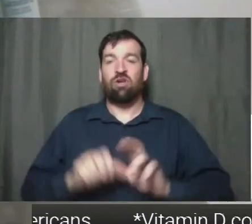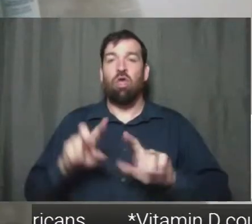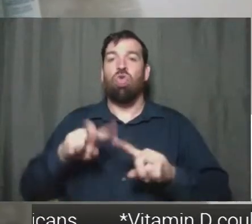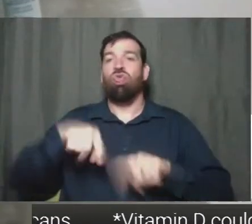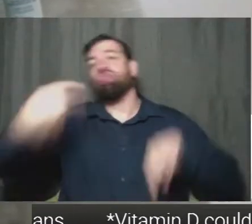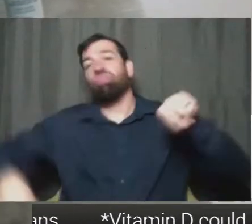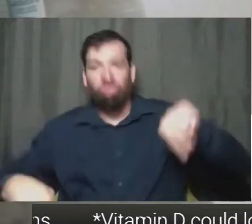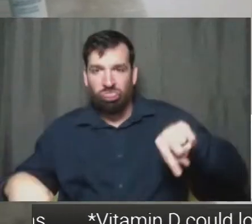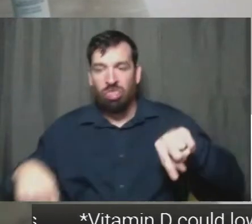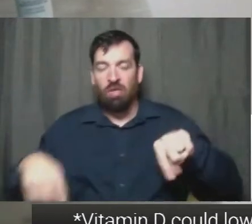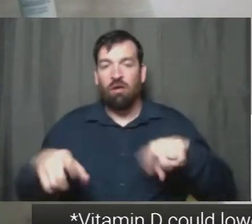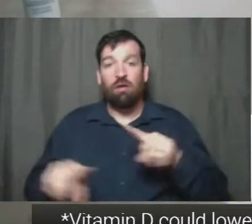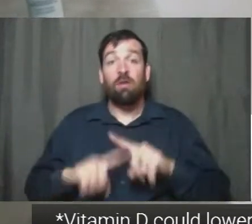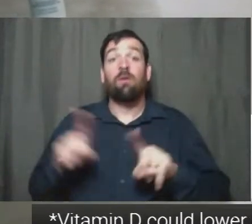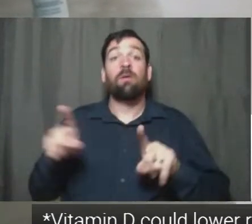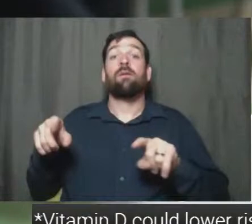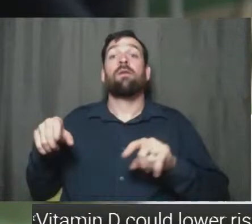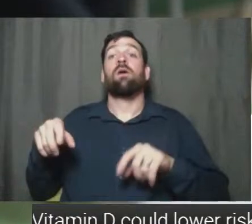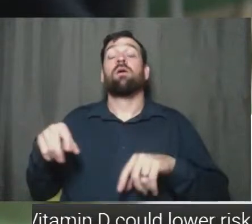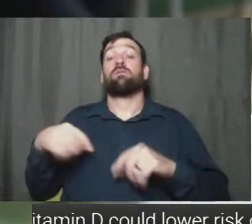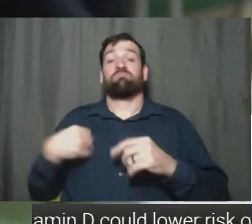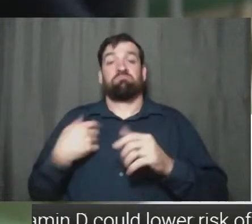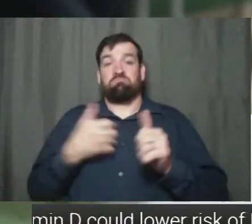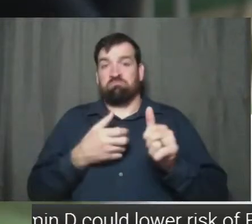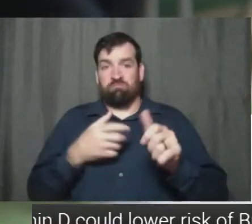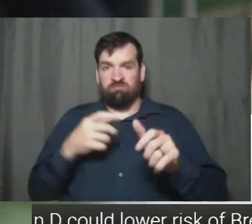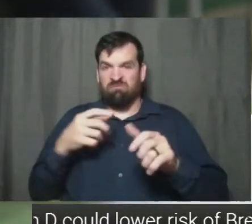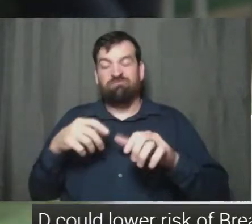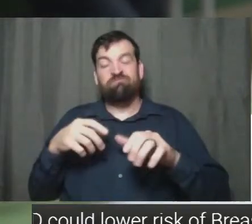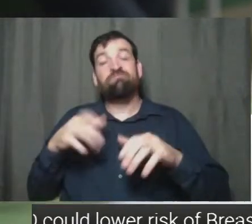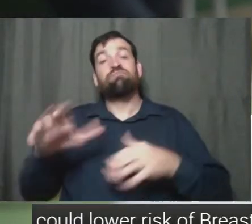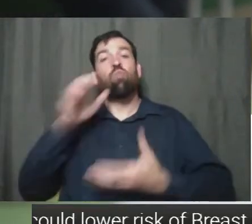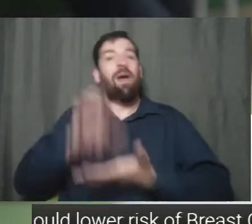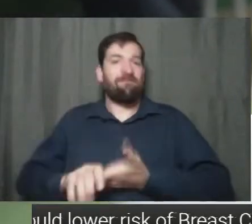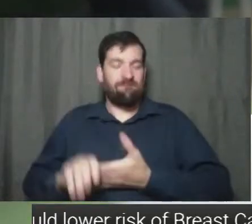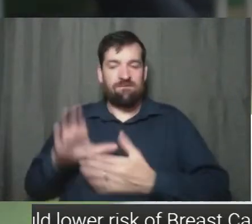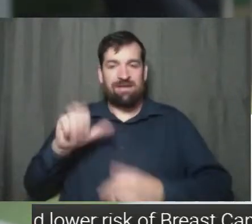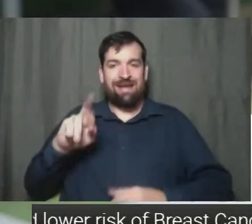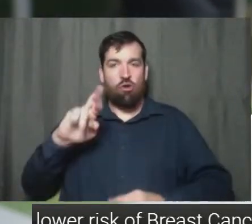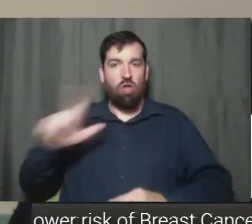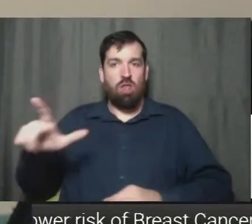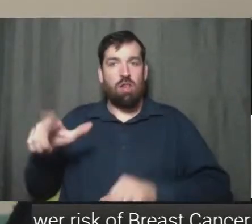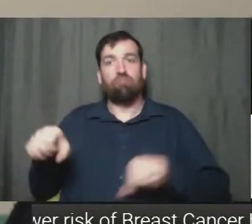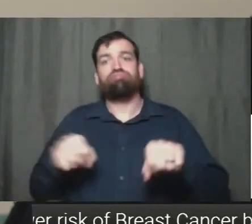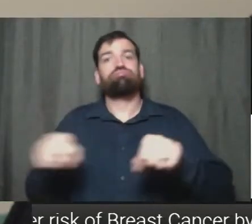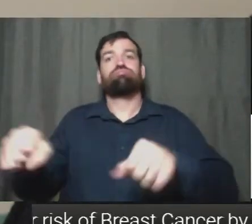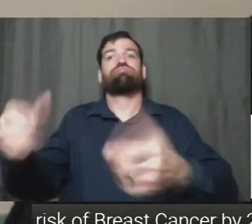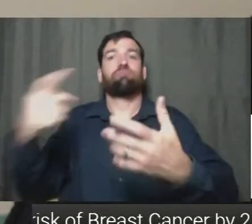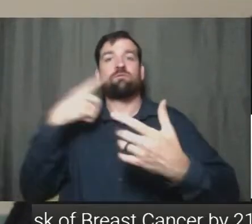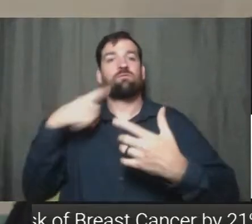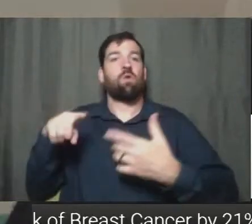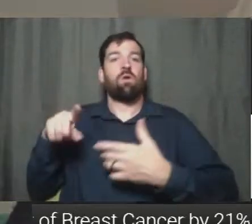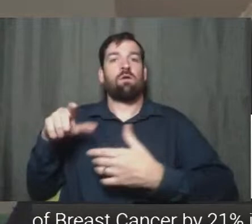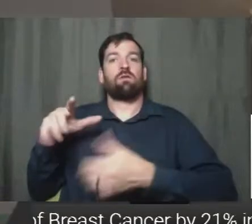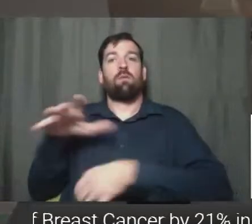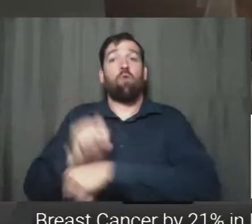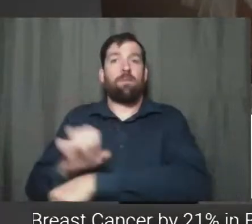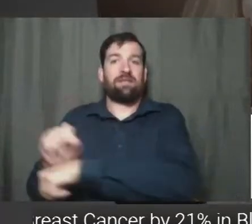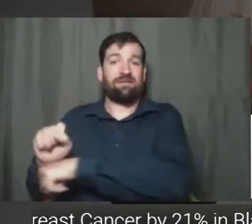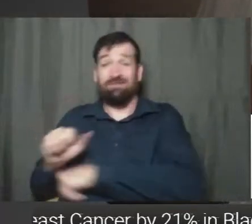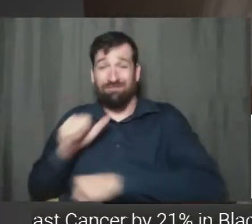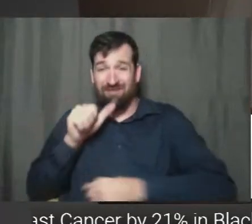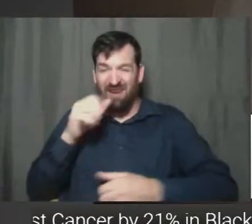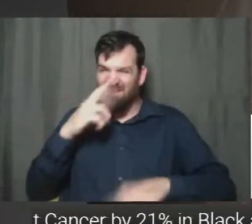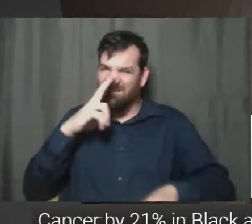While being shuttled around to follow up doctor's appointments by his devoted wife Carol is not exactly his idea of a good time, or hers for that matter,